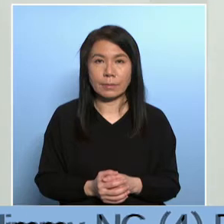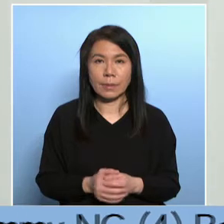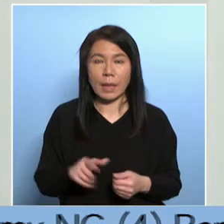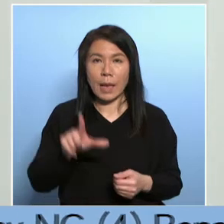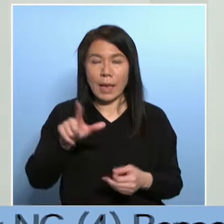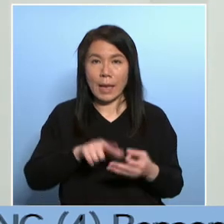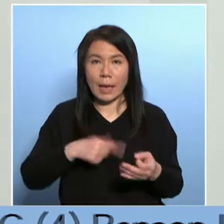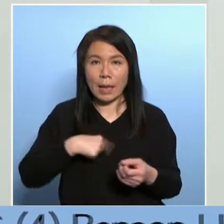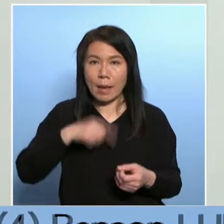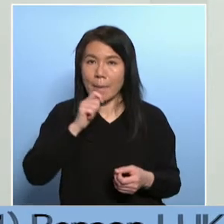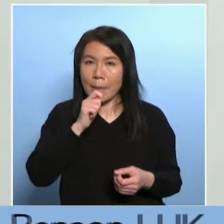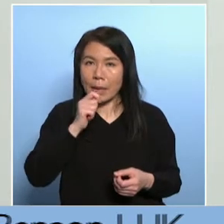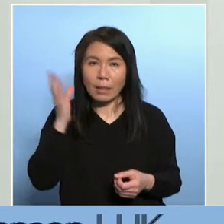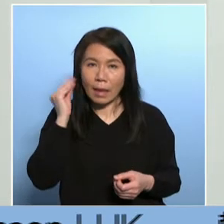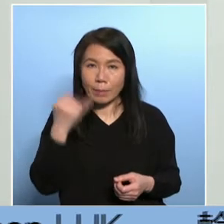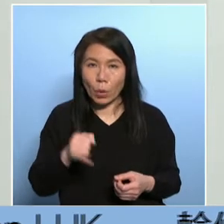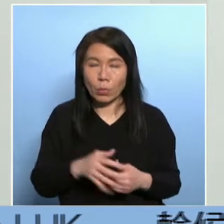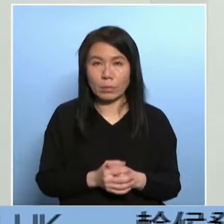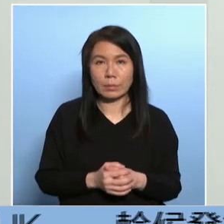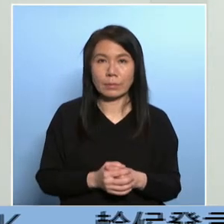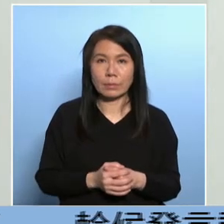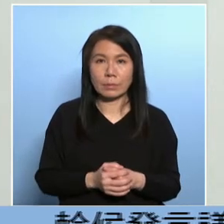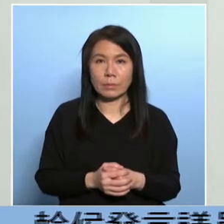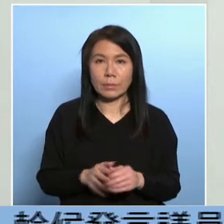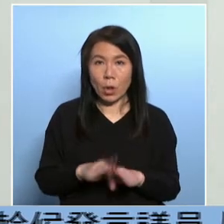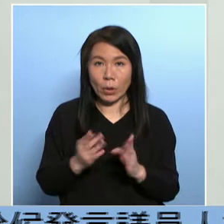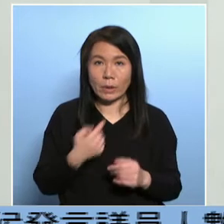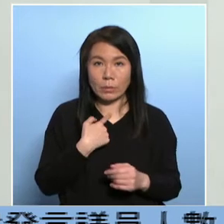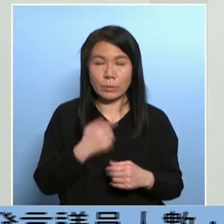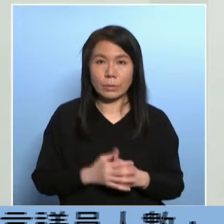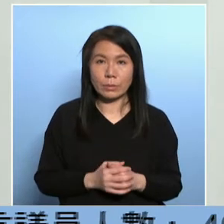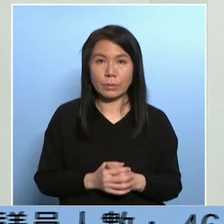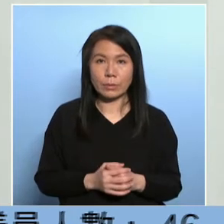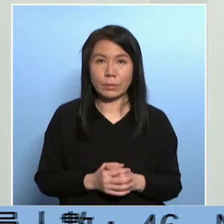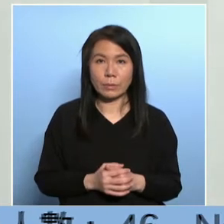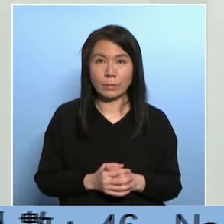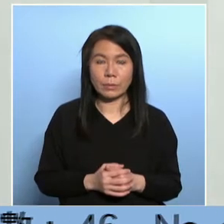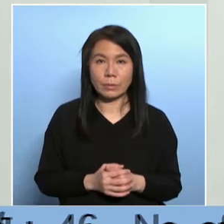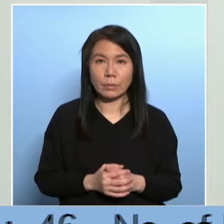muted your microphone. Please unmute your microphone.